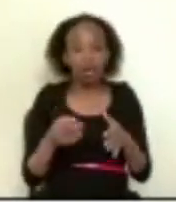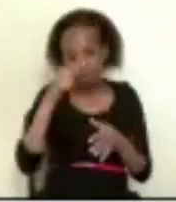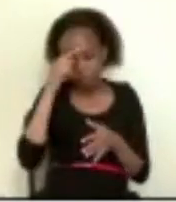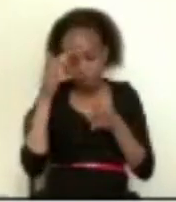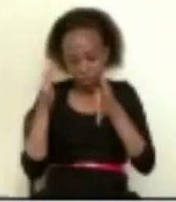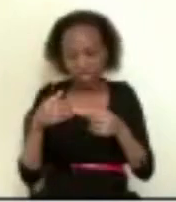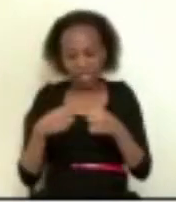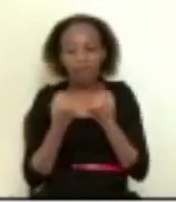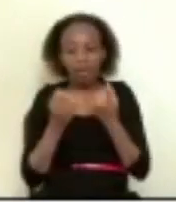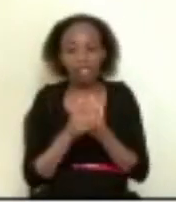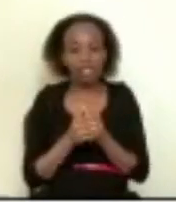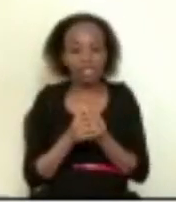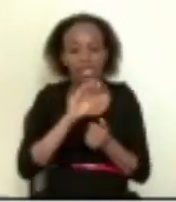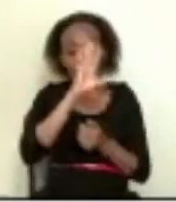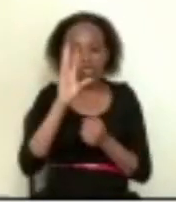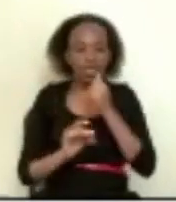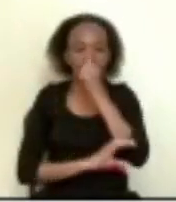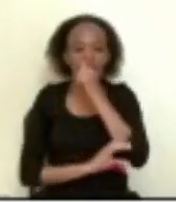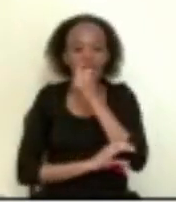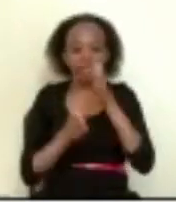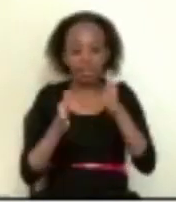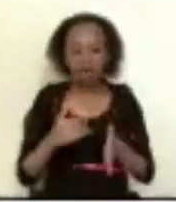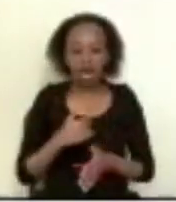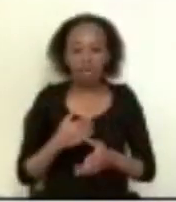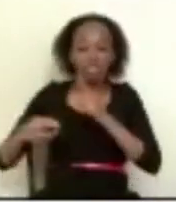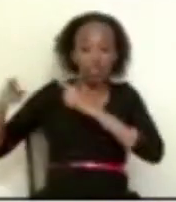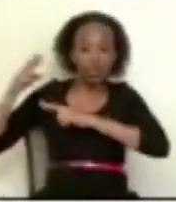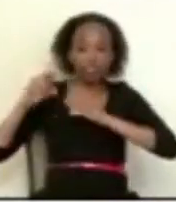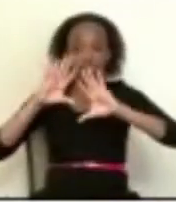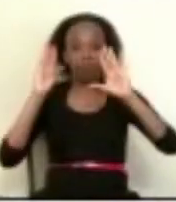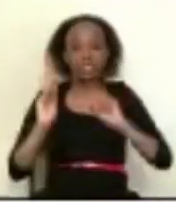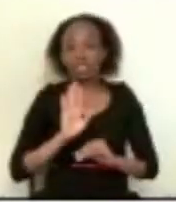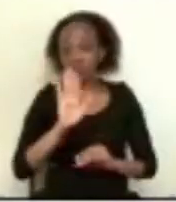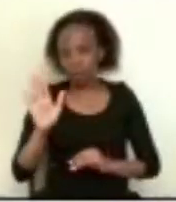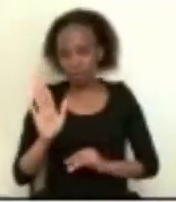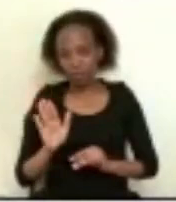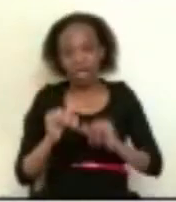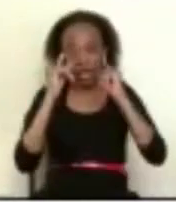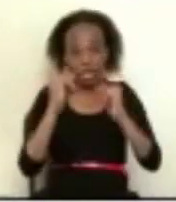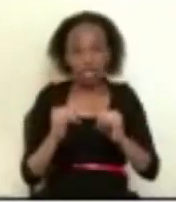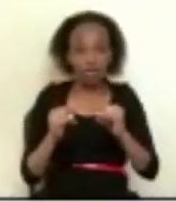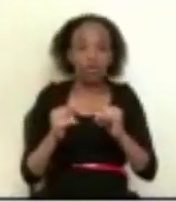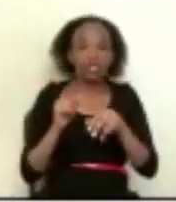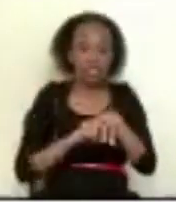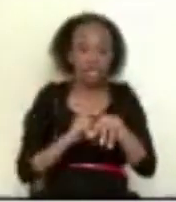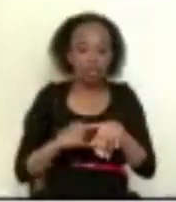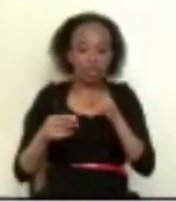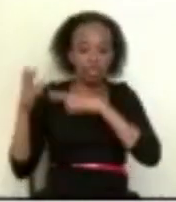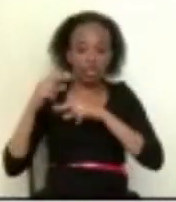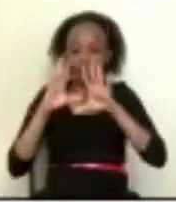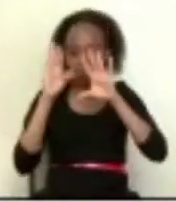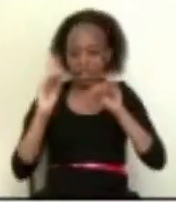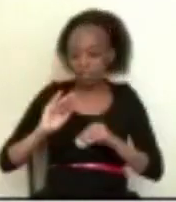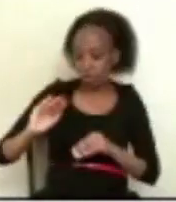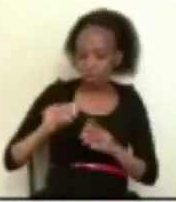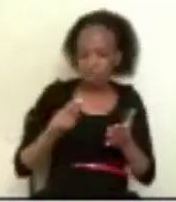of these happenings, African countries will now have to revise their budgets, right? And when you revise your budgets, you have set aside some money